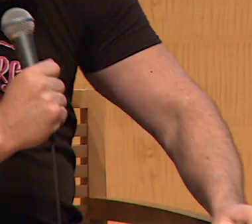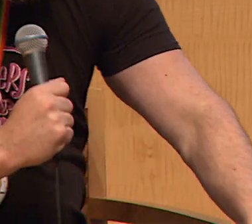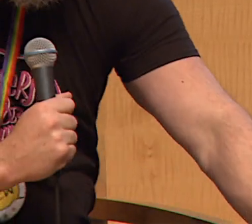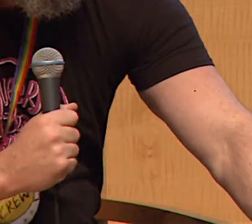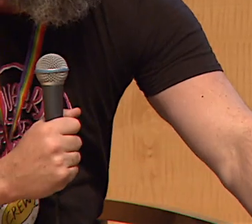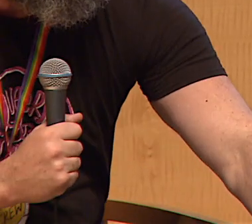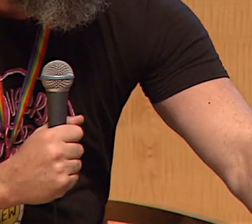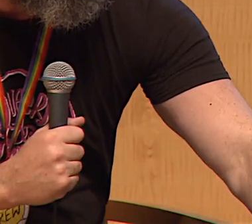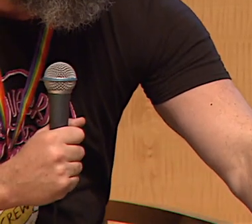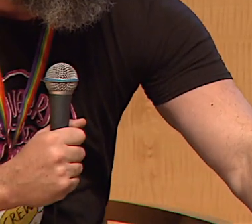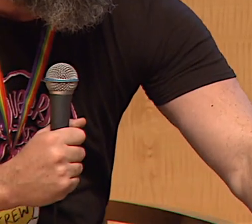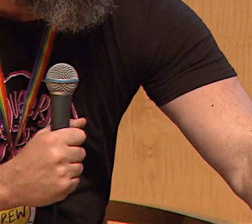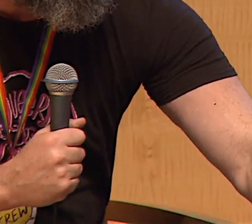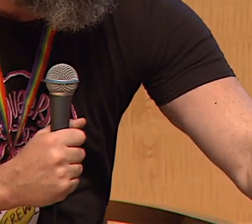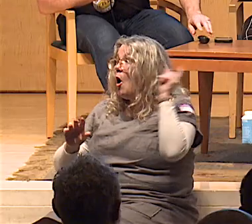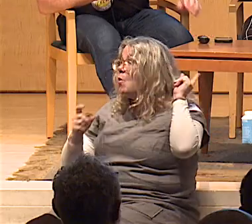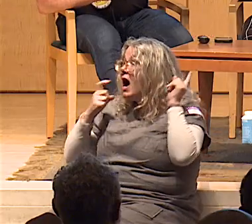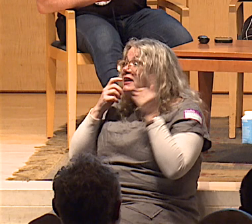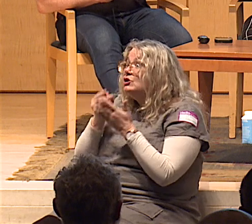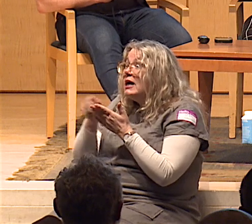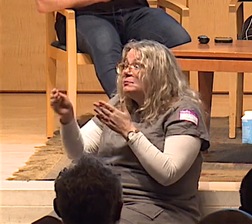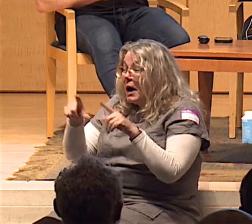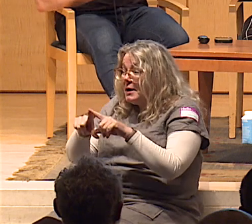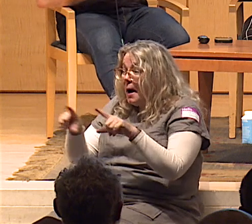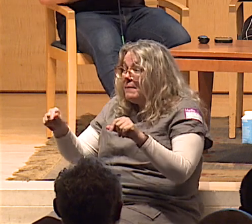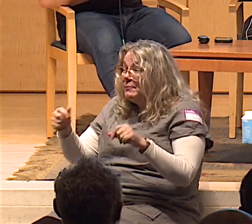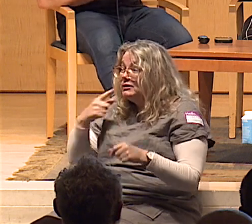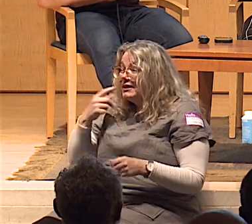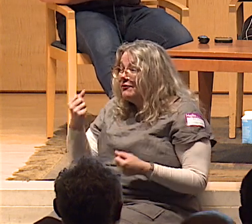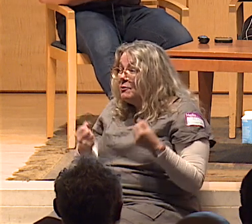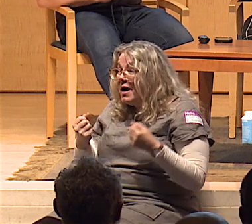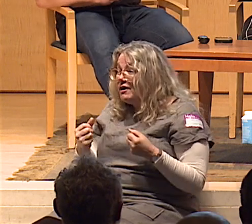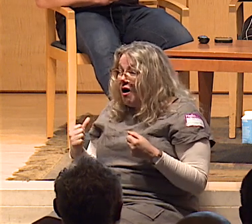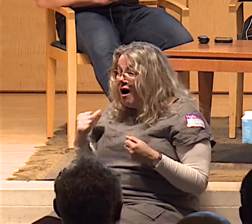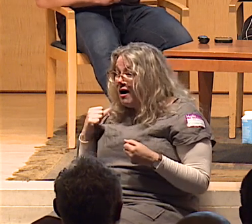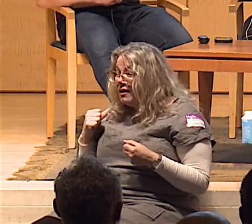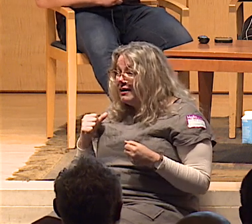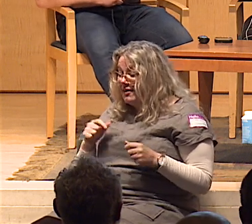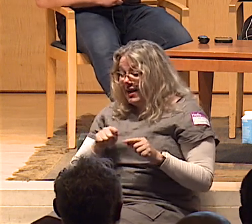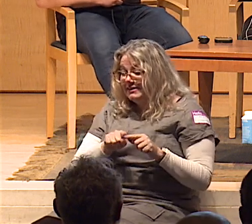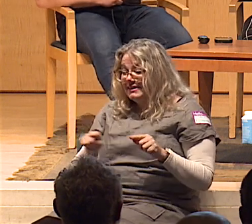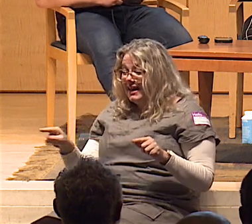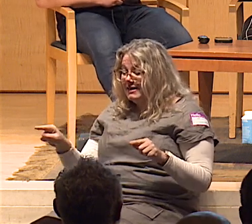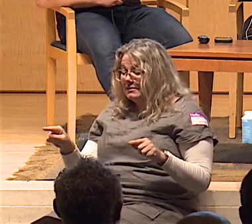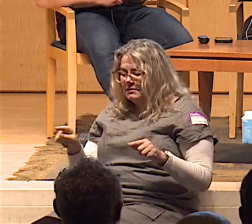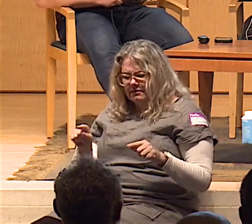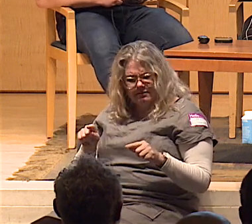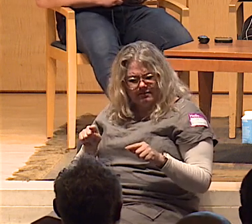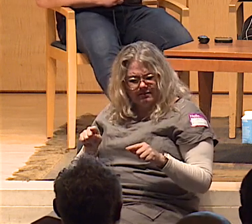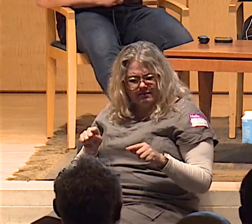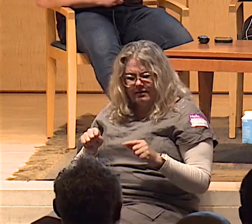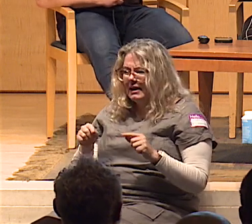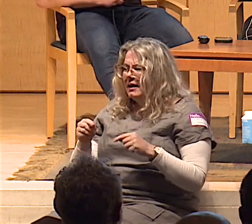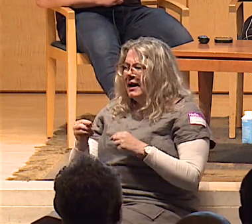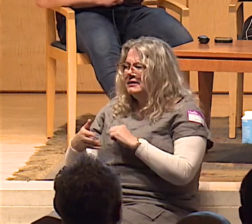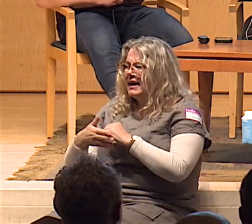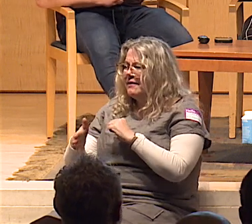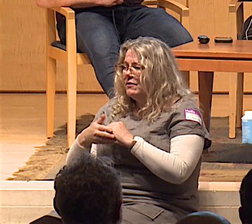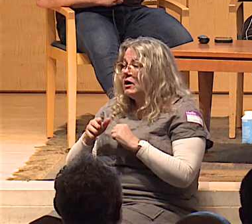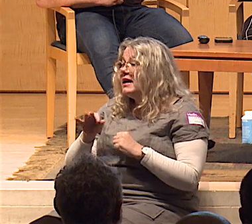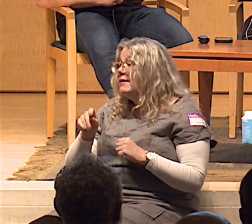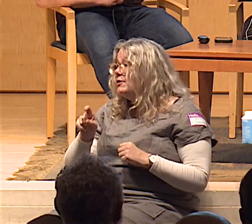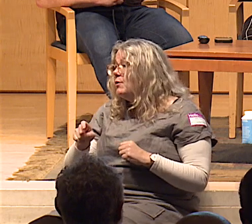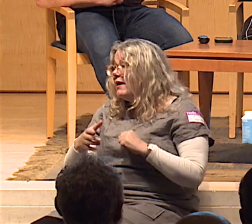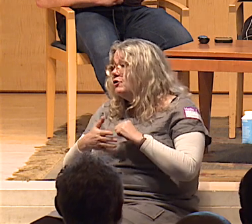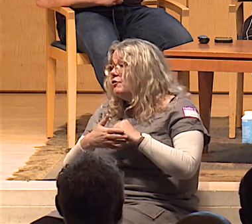my God, I like, just bought a bumper sticker for my car that says, art is like a fart. If you have to force it, then it's